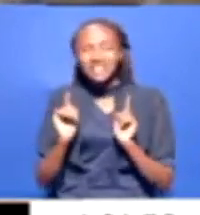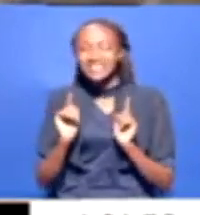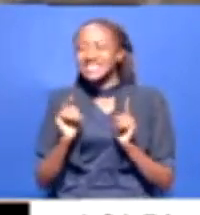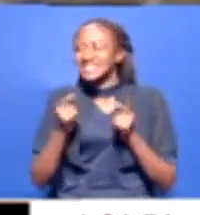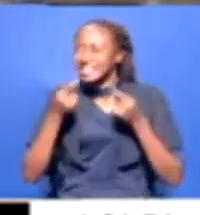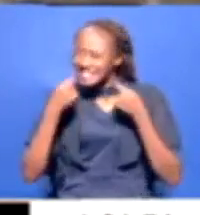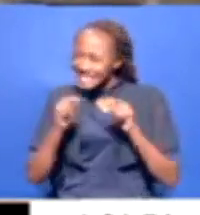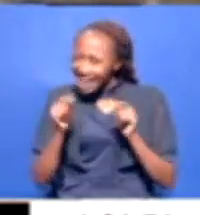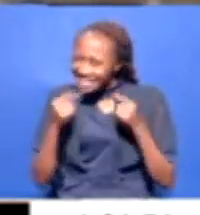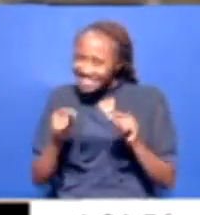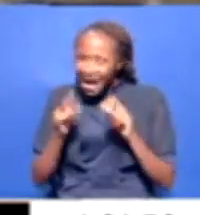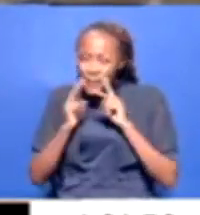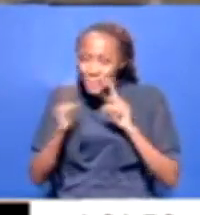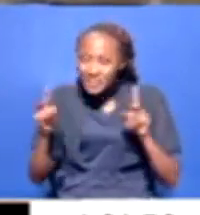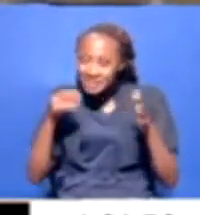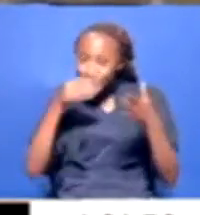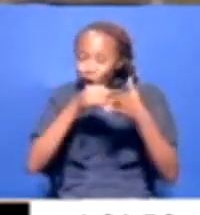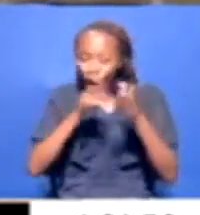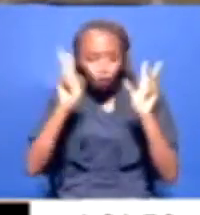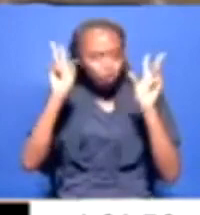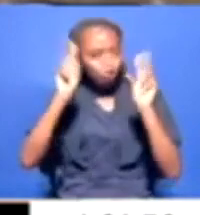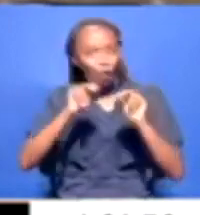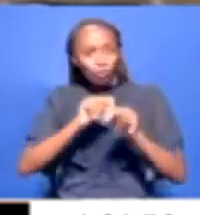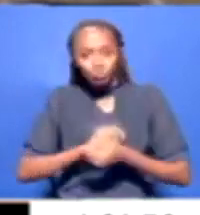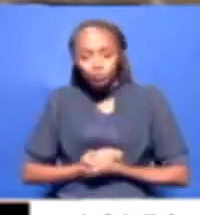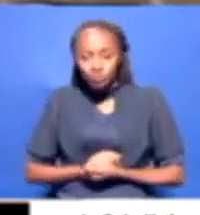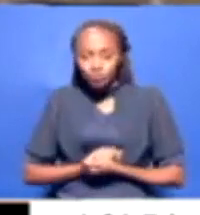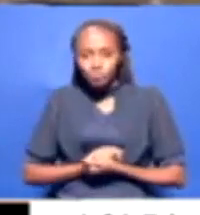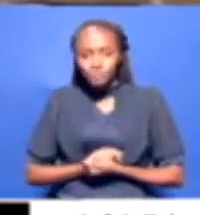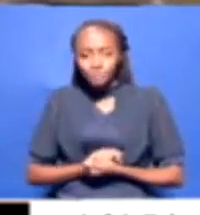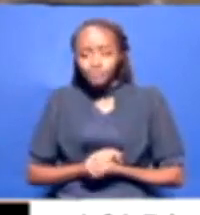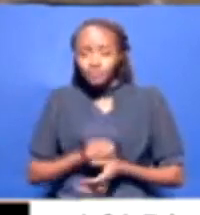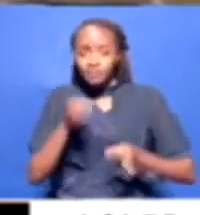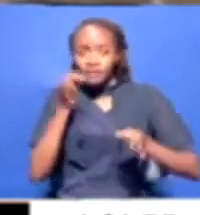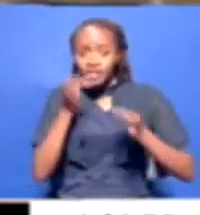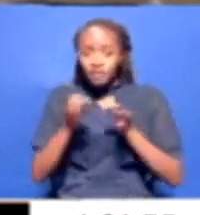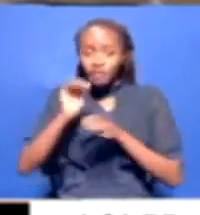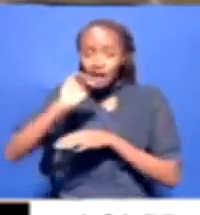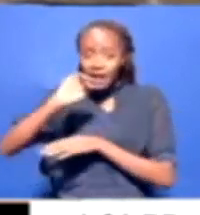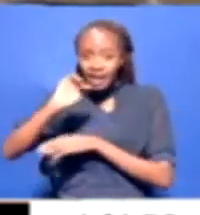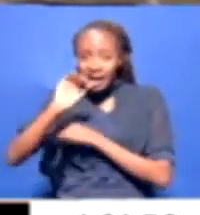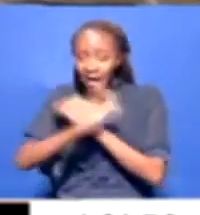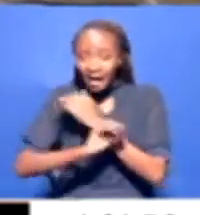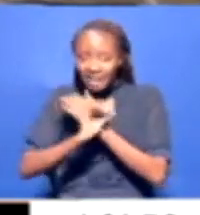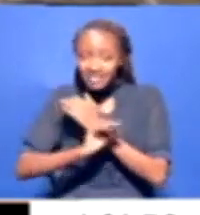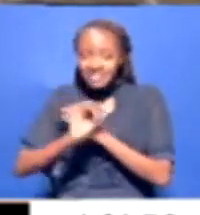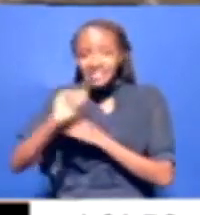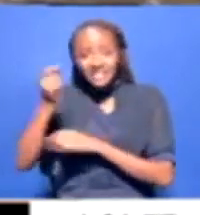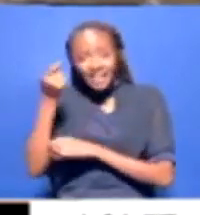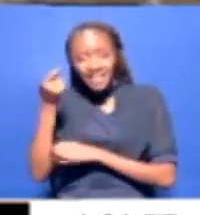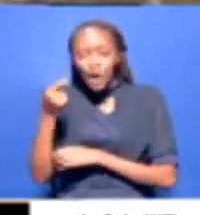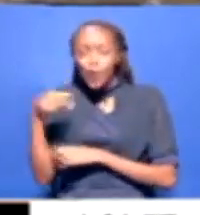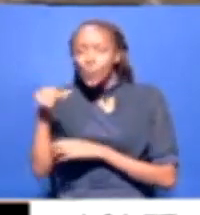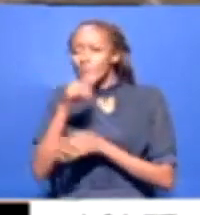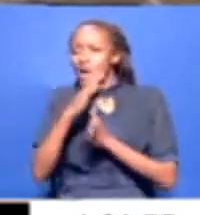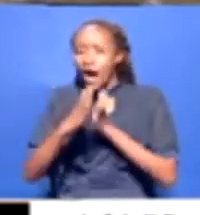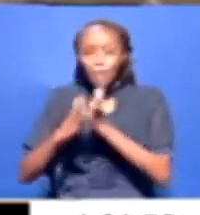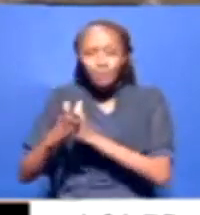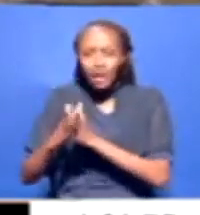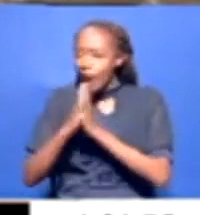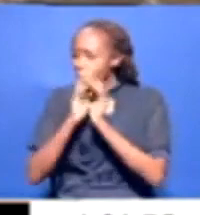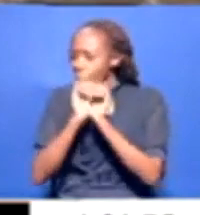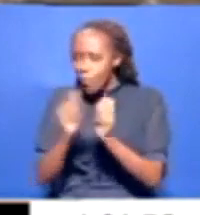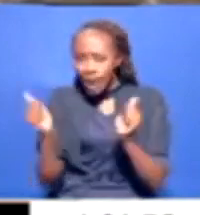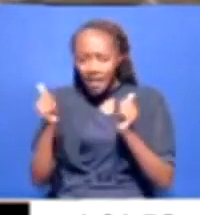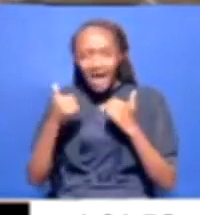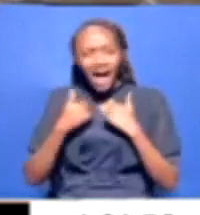kufuruga amani ya nchi hii. Kama nchi tumejipanga vilivyo, tuna kamati katika